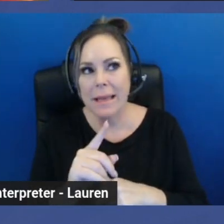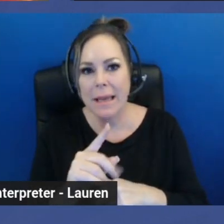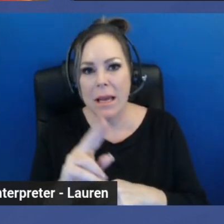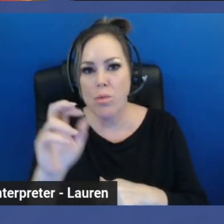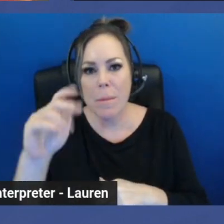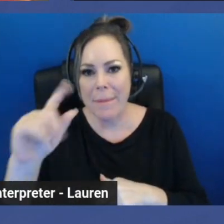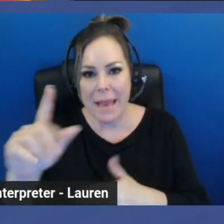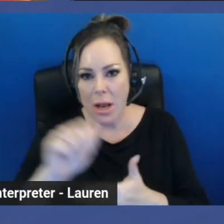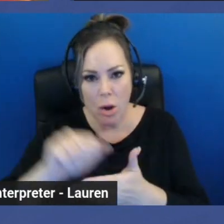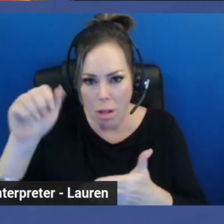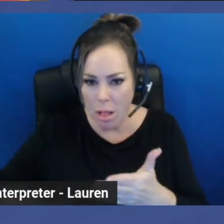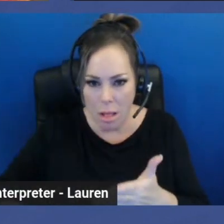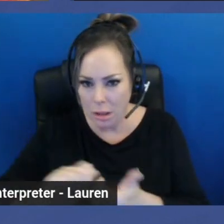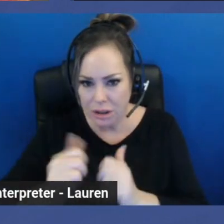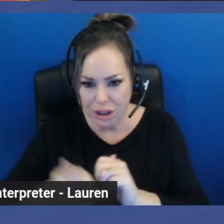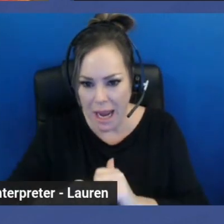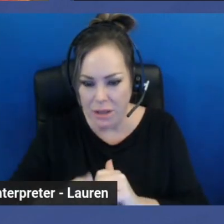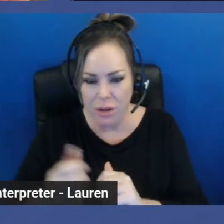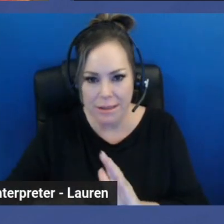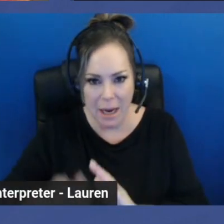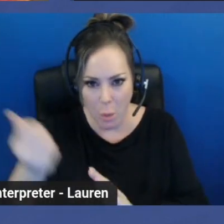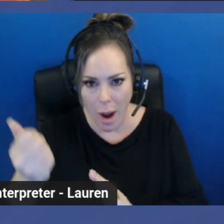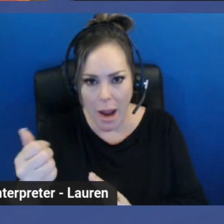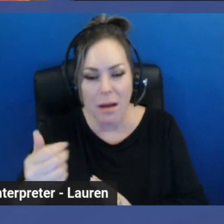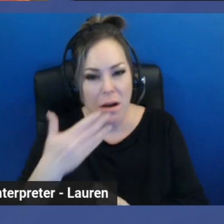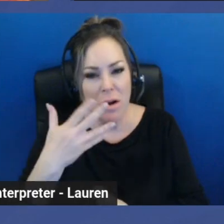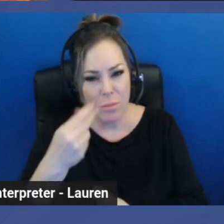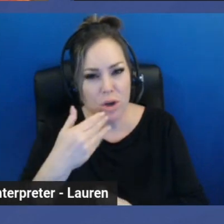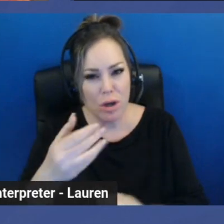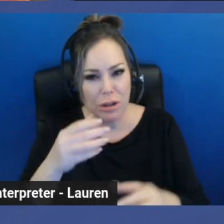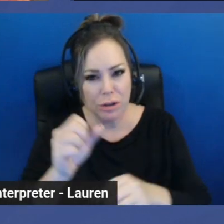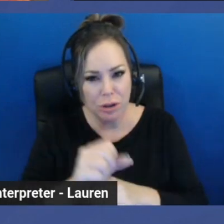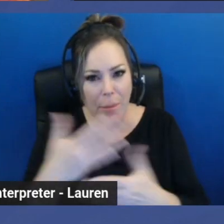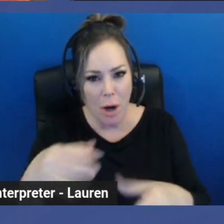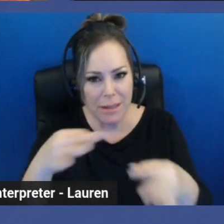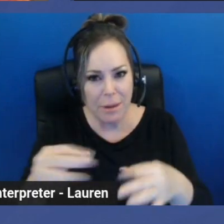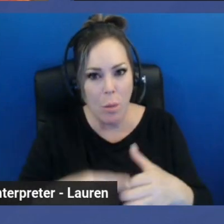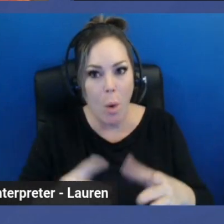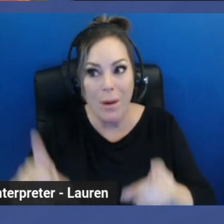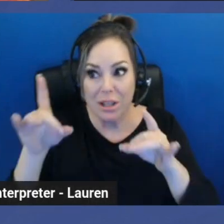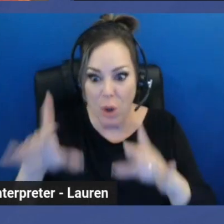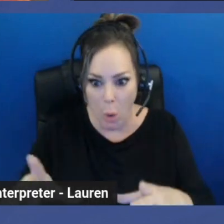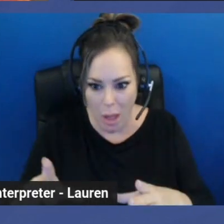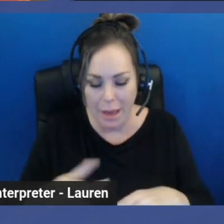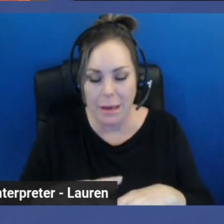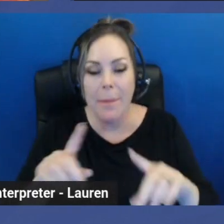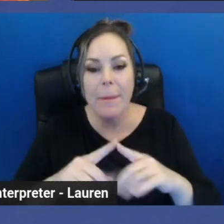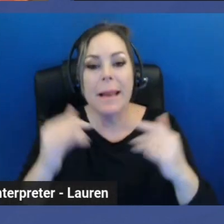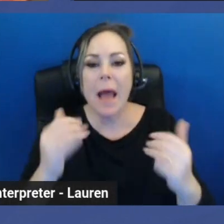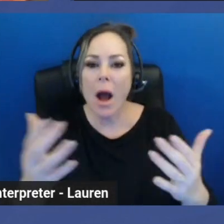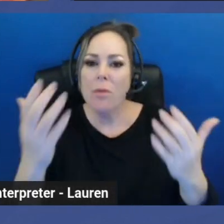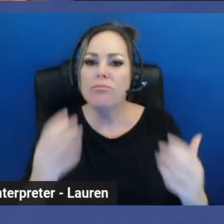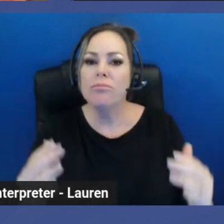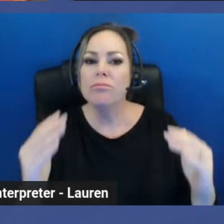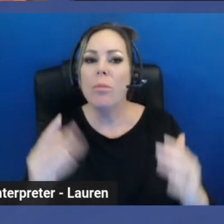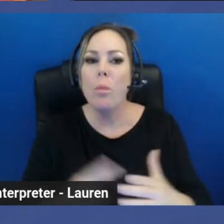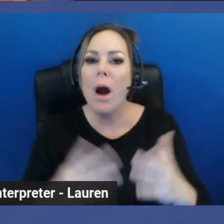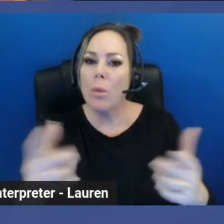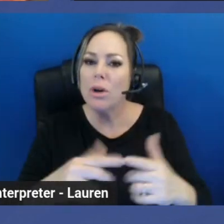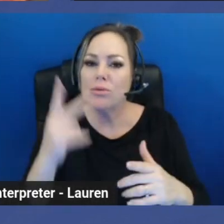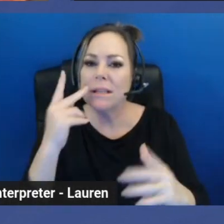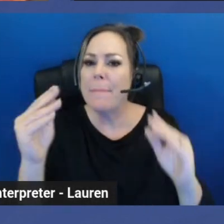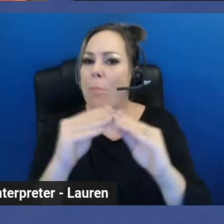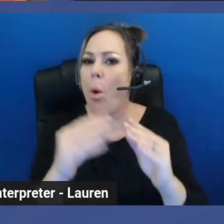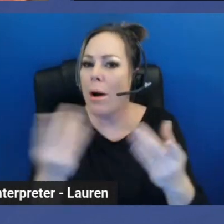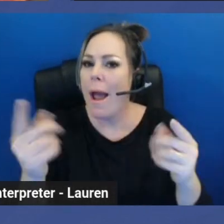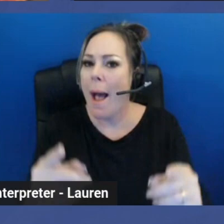this, take away that, because I think we've done a pretty good job explaining what we're not liking. I'm kind of looking for, what would you like to see? What would you